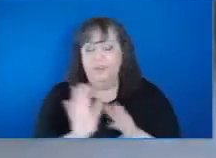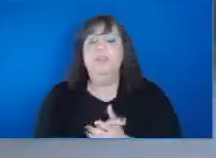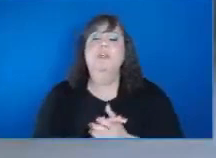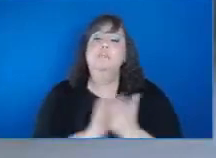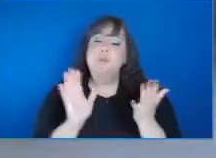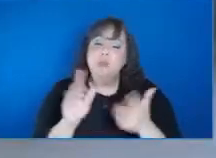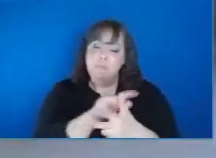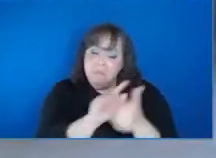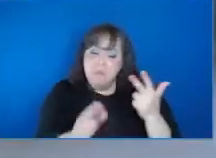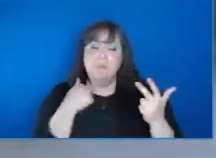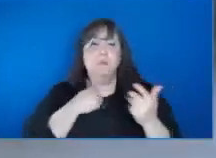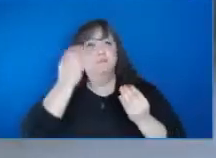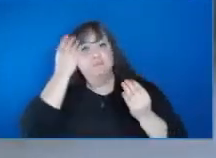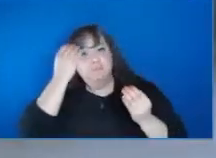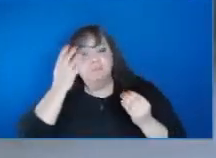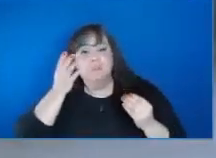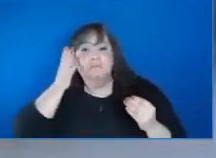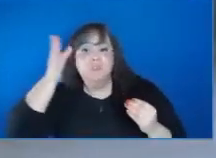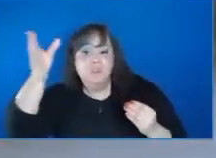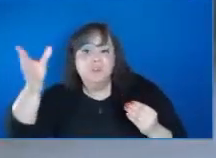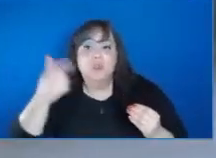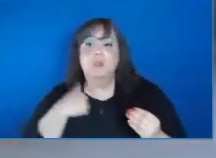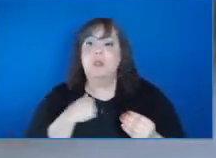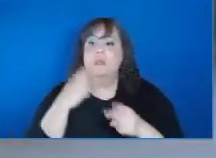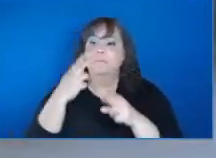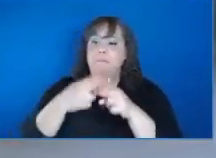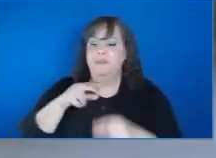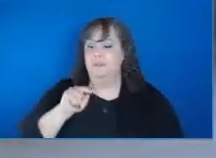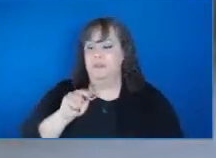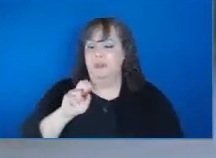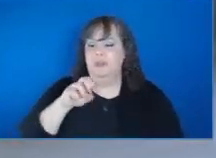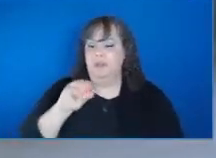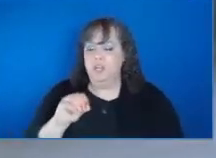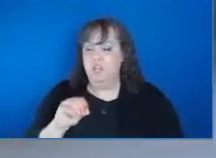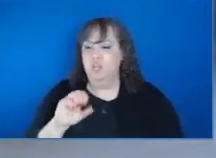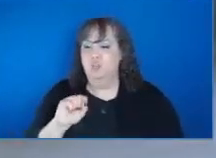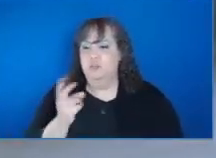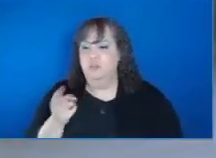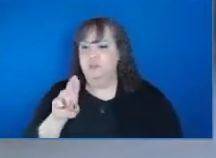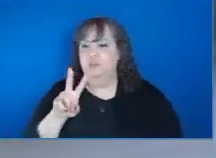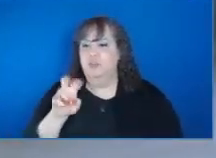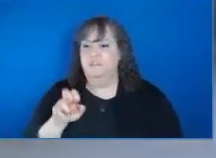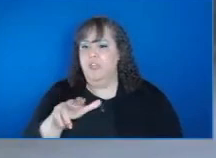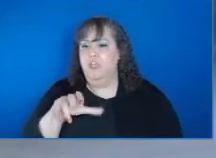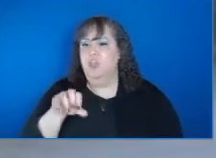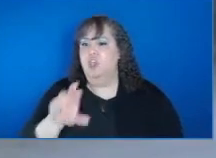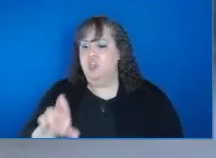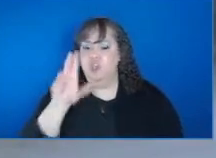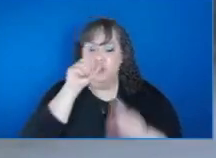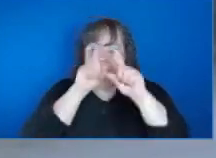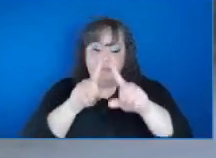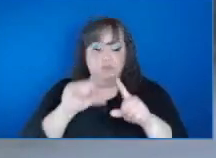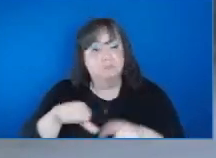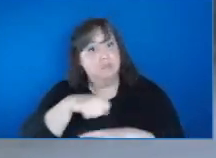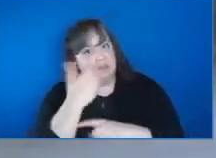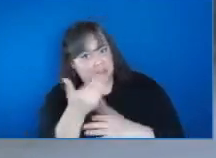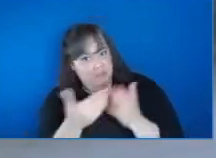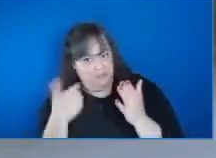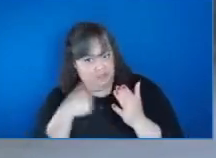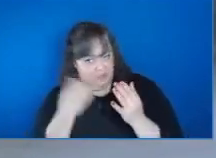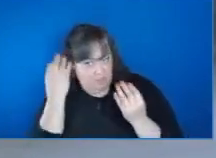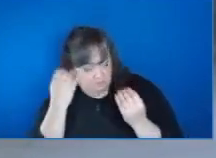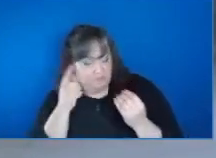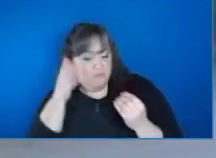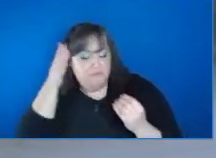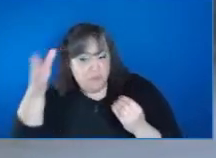future. I already mentioned the NEO Surveyor mission, which is another thing we have in our pocket for the future. A really important part,